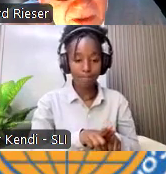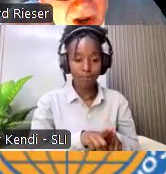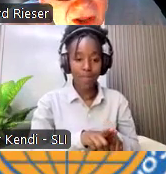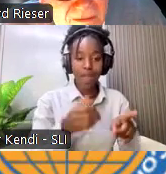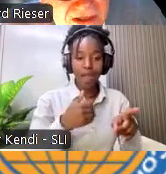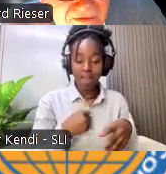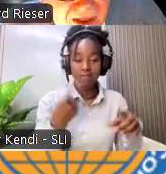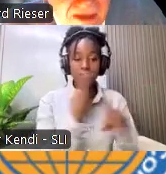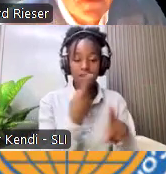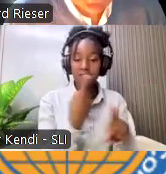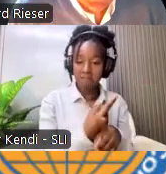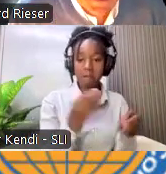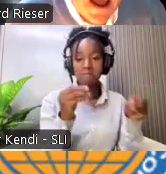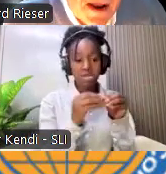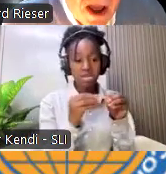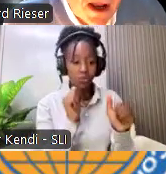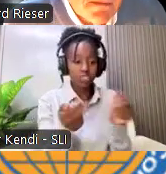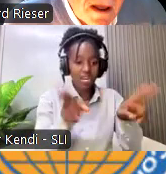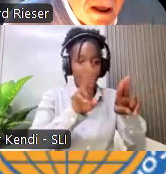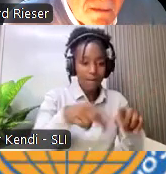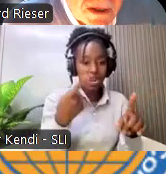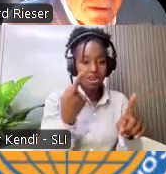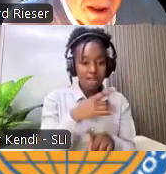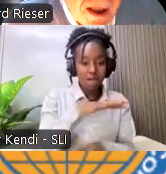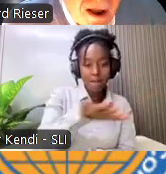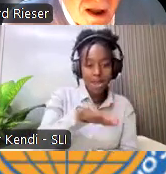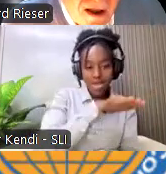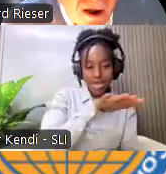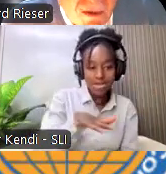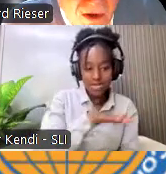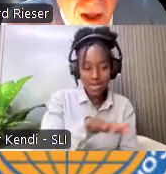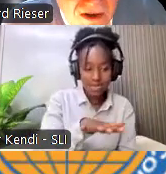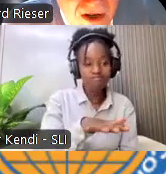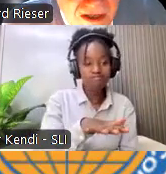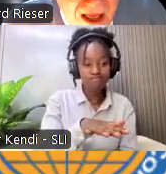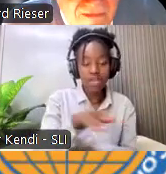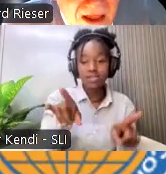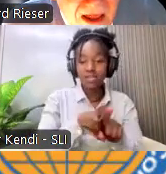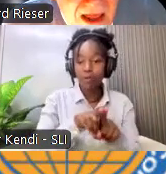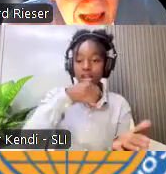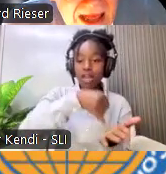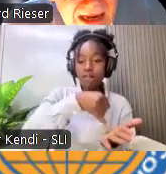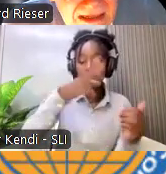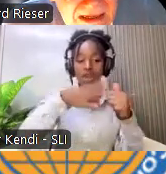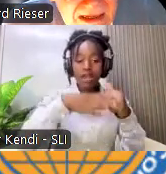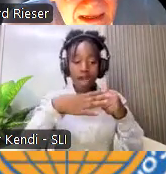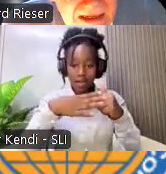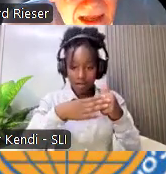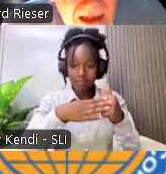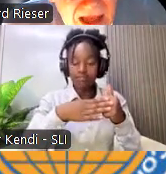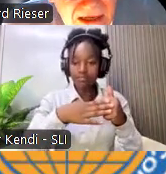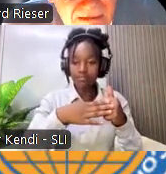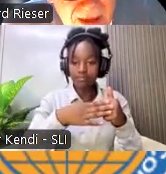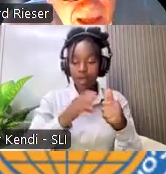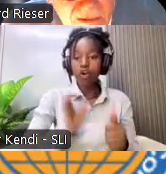regional seminar in the Pacific for the 9 Pacific Commonwealth countries there. And